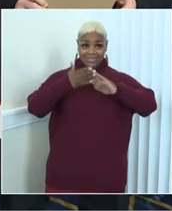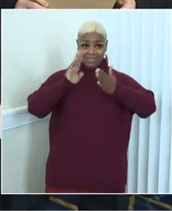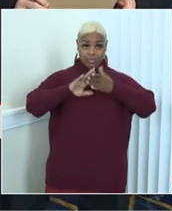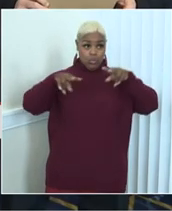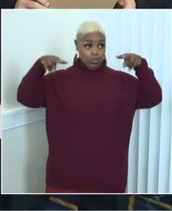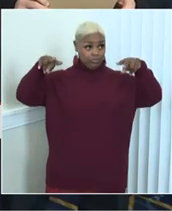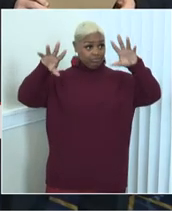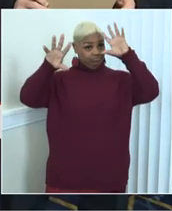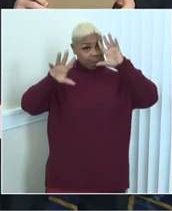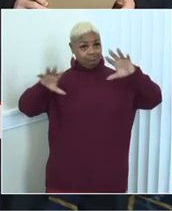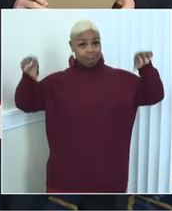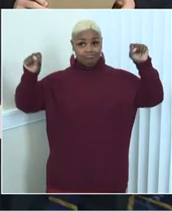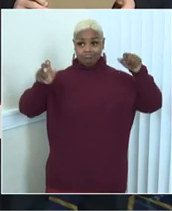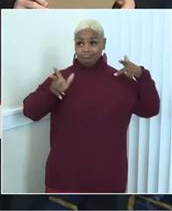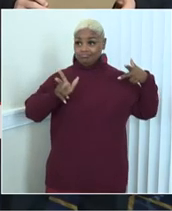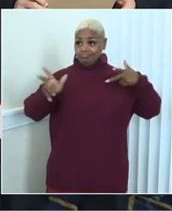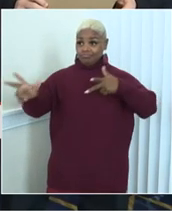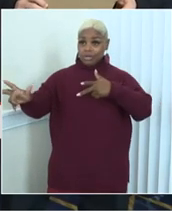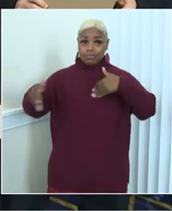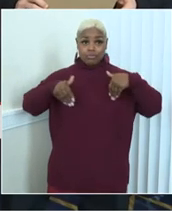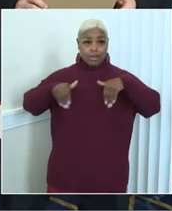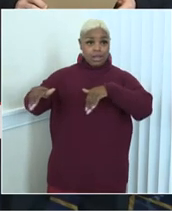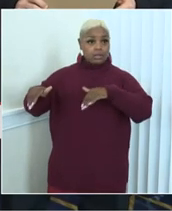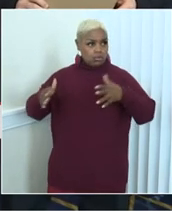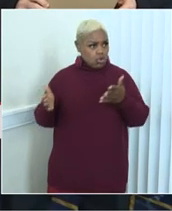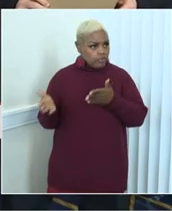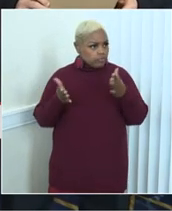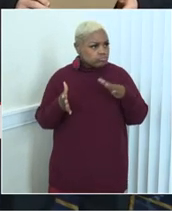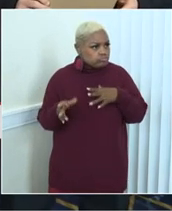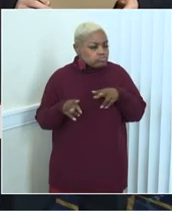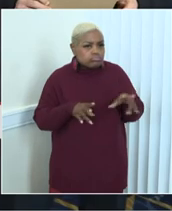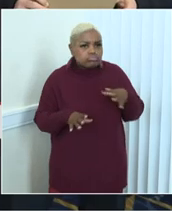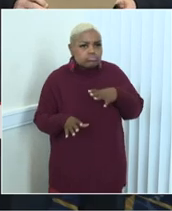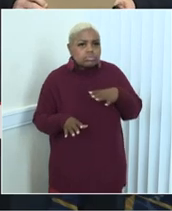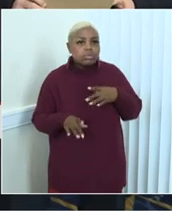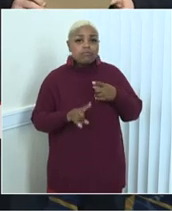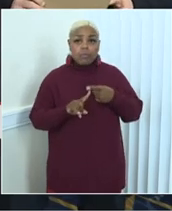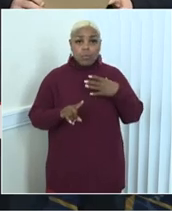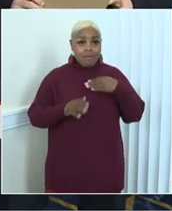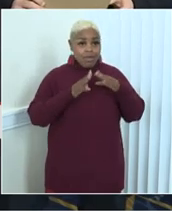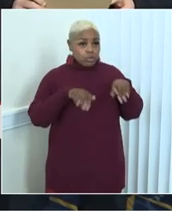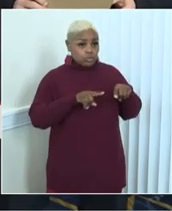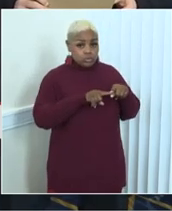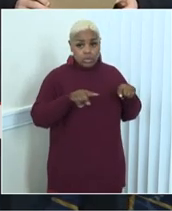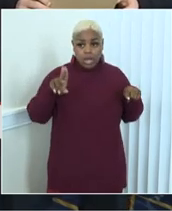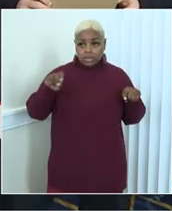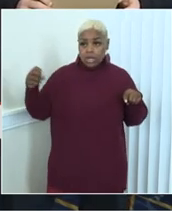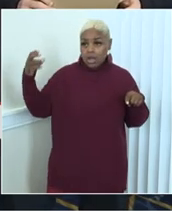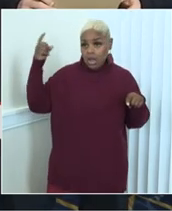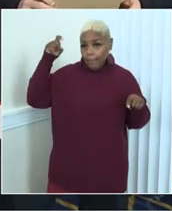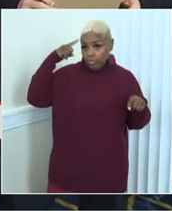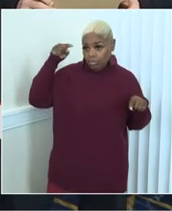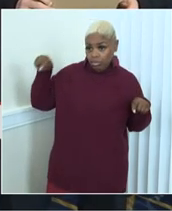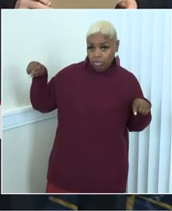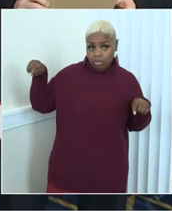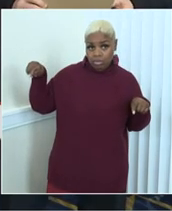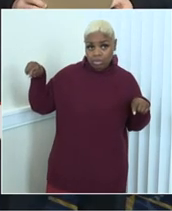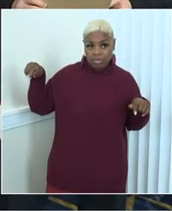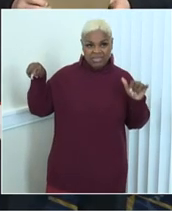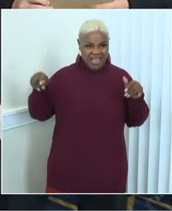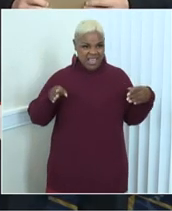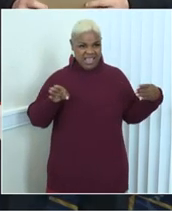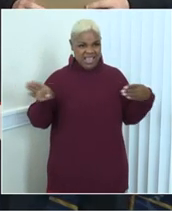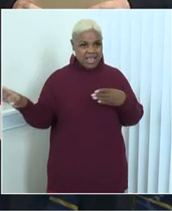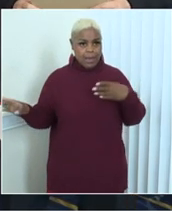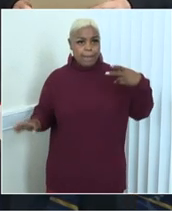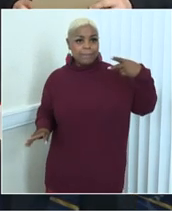presidential motorcade as it travels from the White House to the U.S. Capitol along the parade route on Pennsylvania Avenue. I mean, we